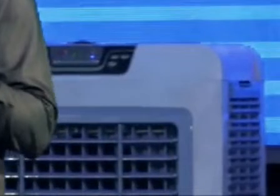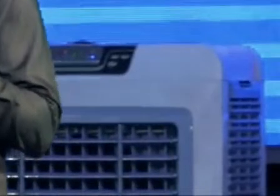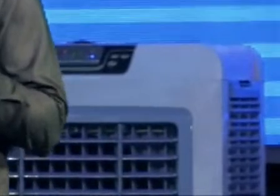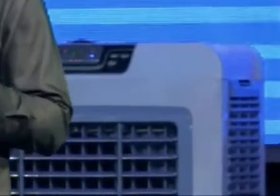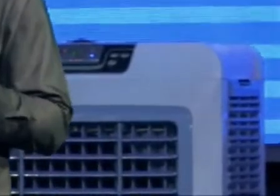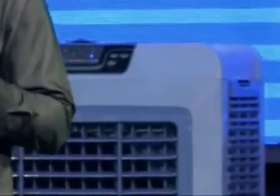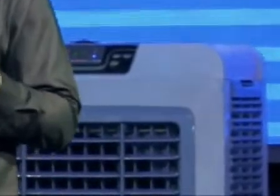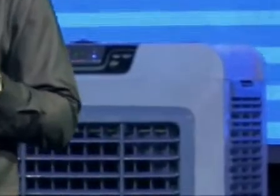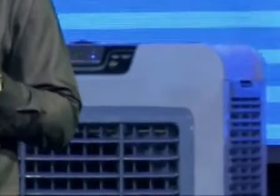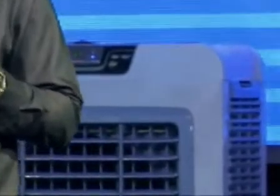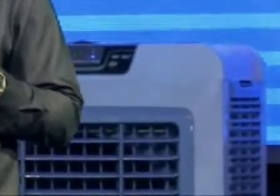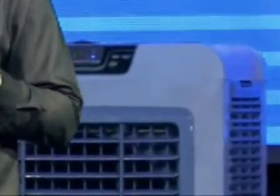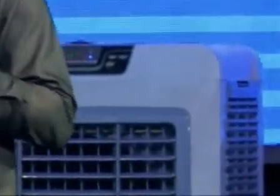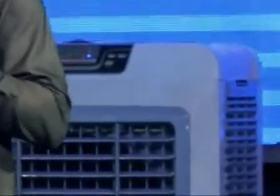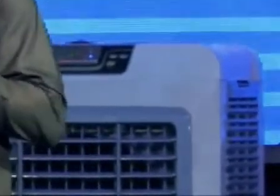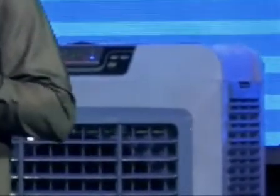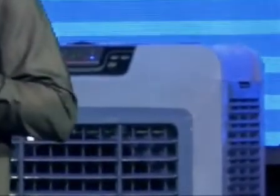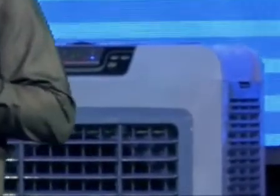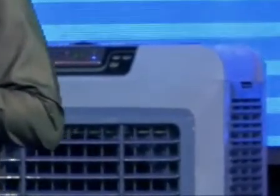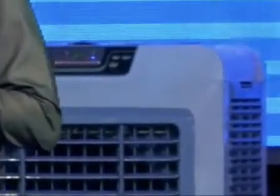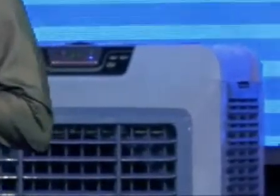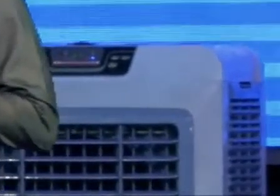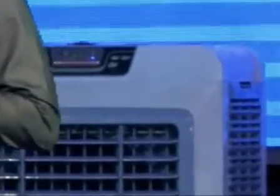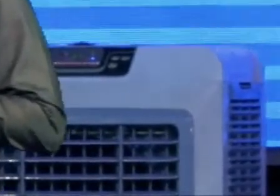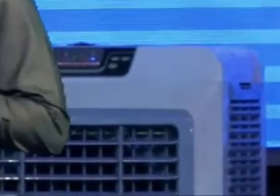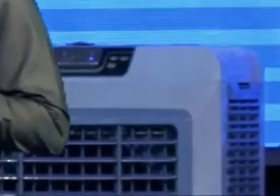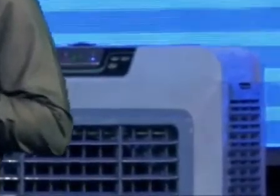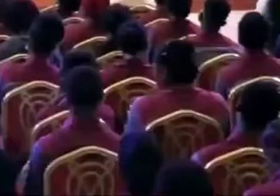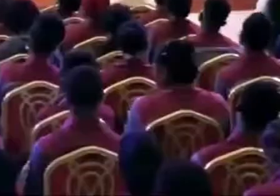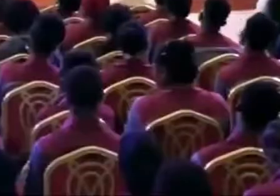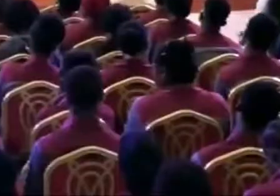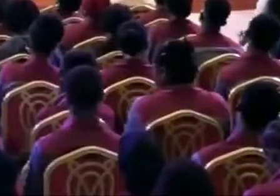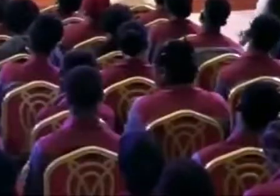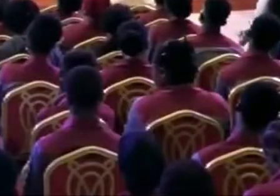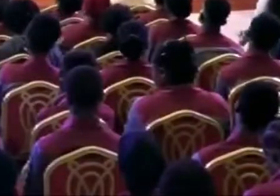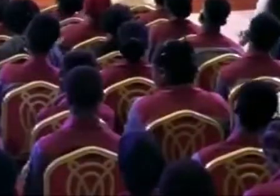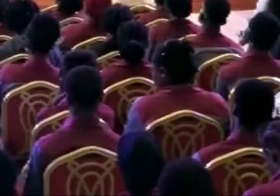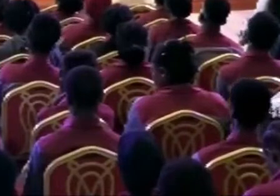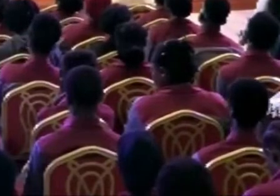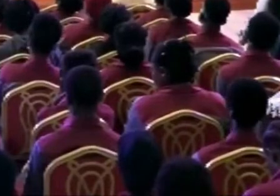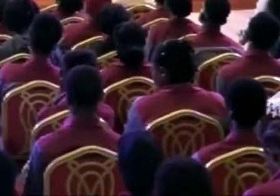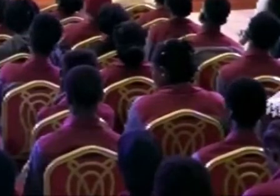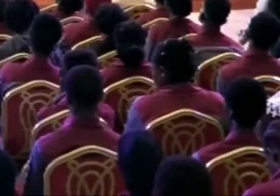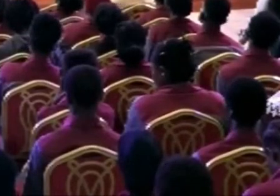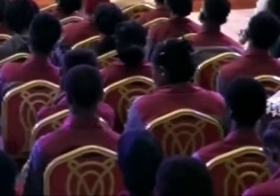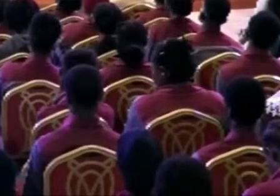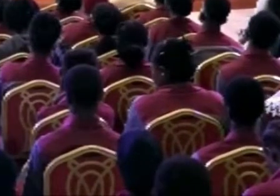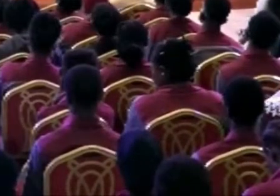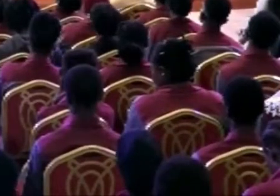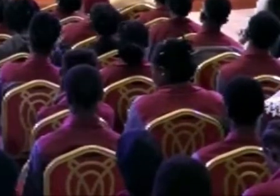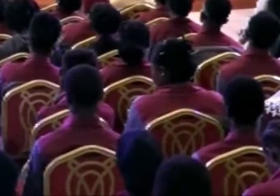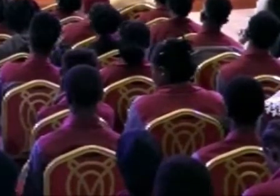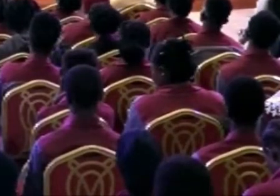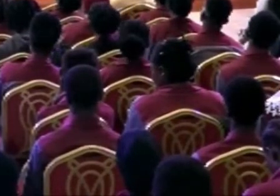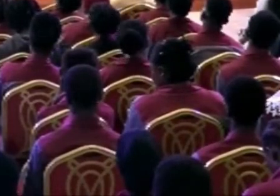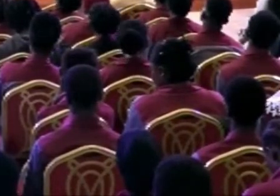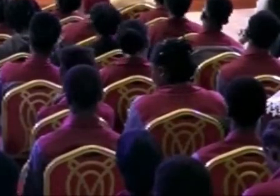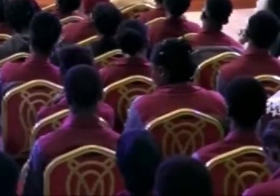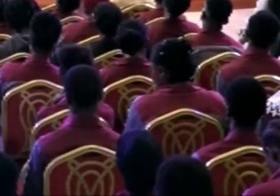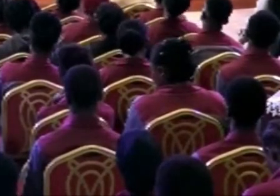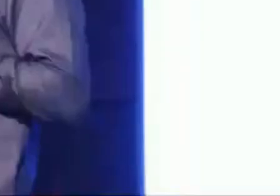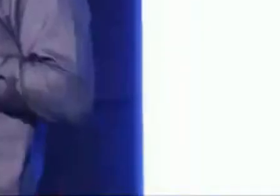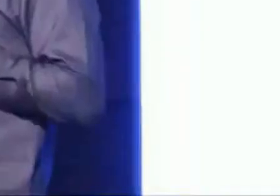Because you need both to be able to succeed in anything that you do. You know, most of the things that, you know, you go to school and you learn, it's only